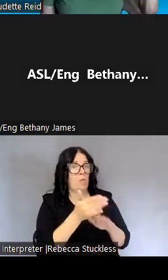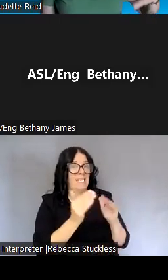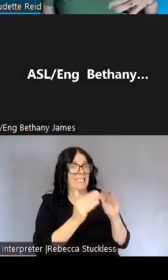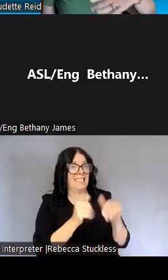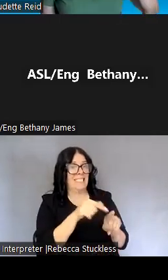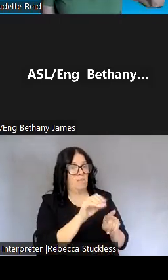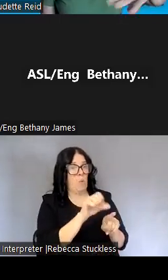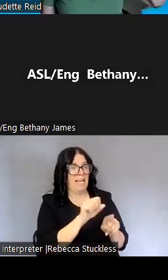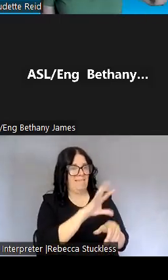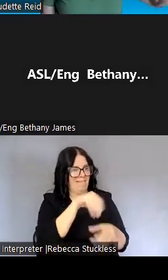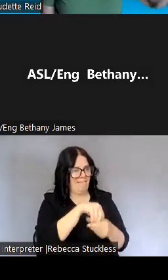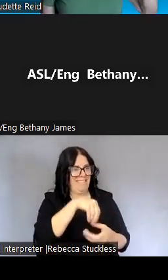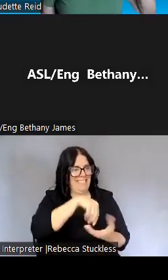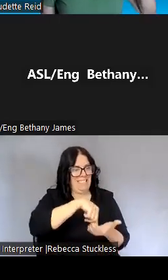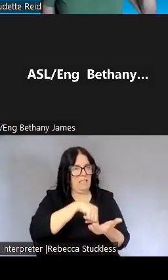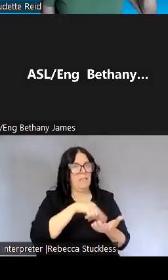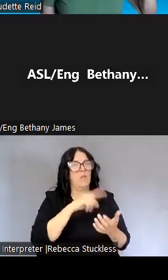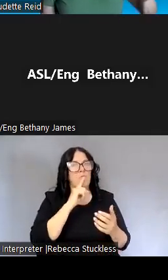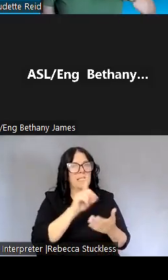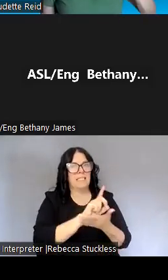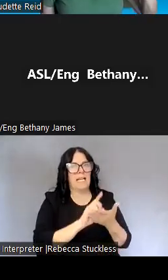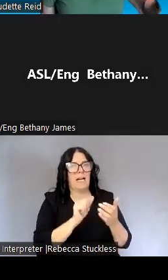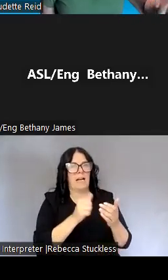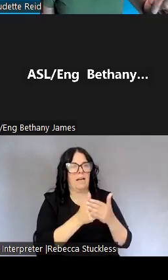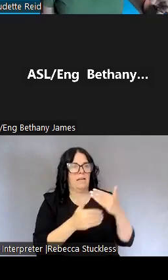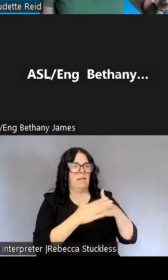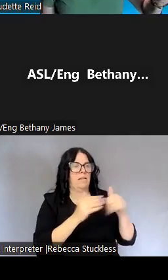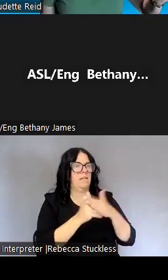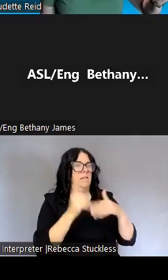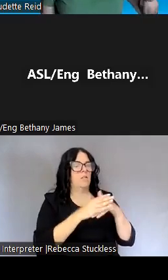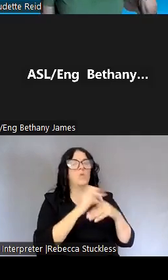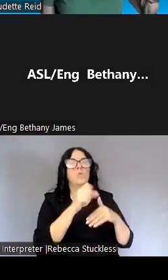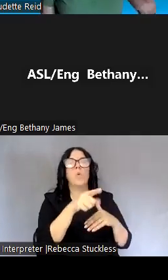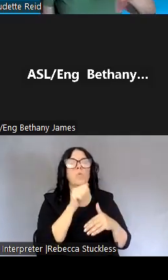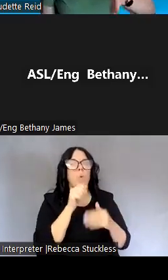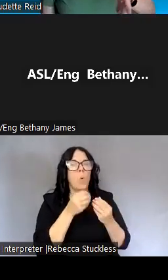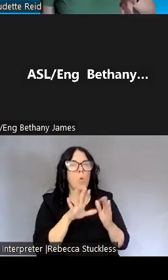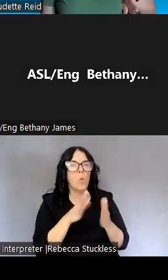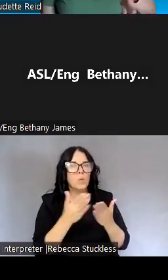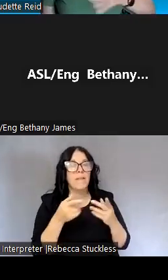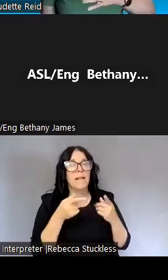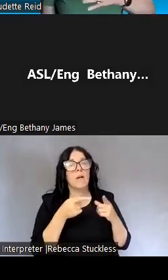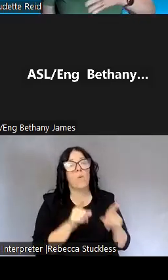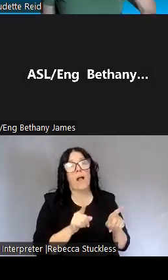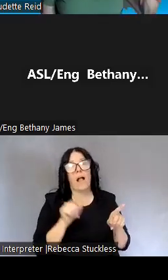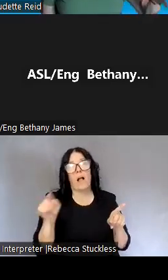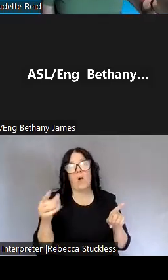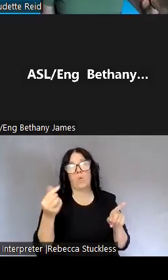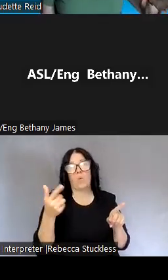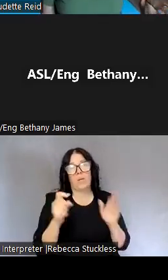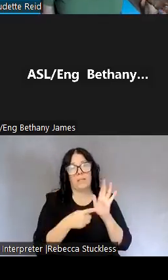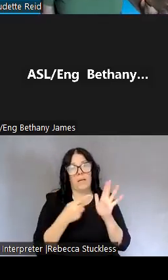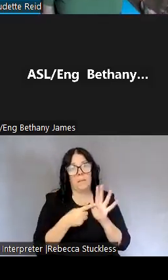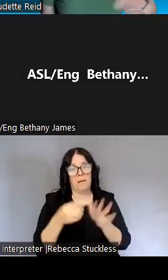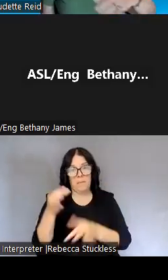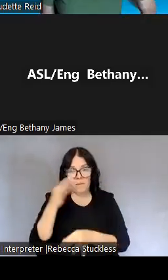to be built one on top of the other. So you don't lose things where with Google, sometimes when they put in a